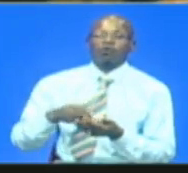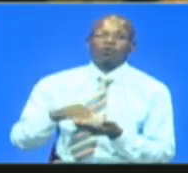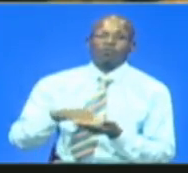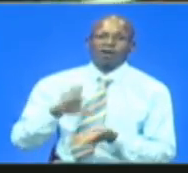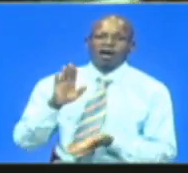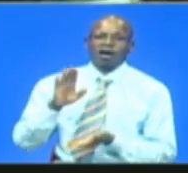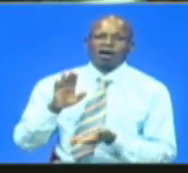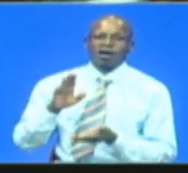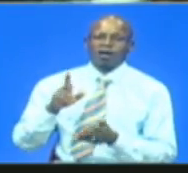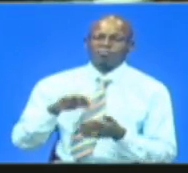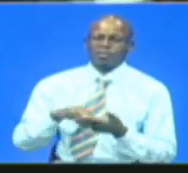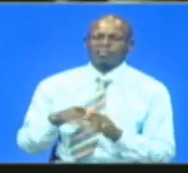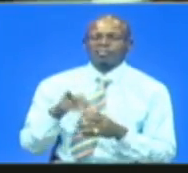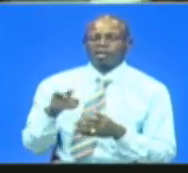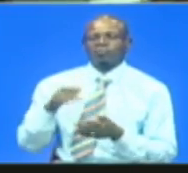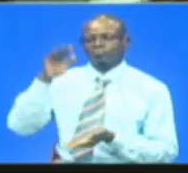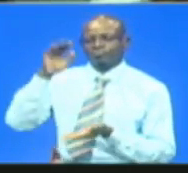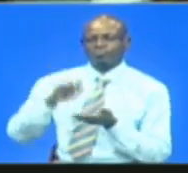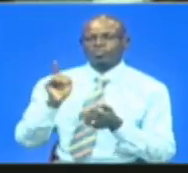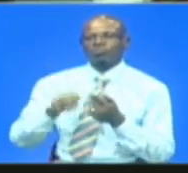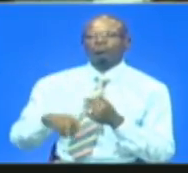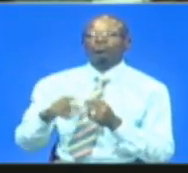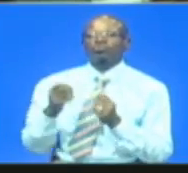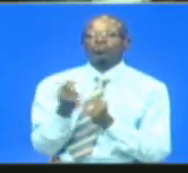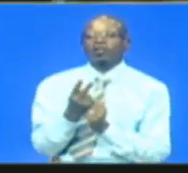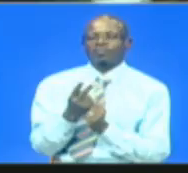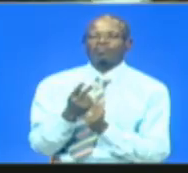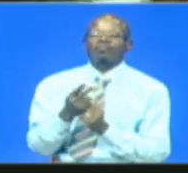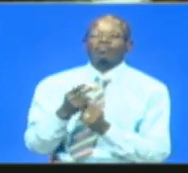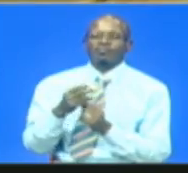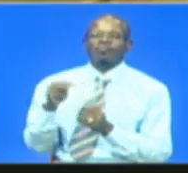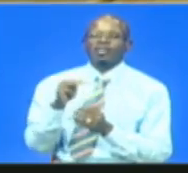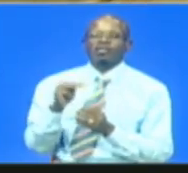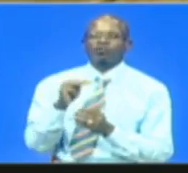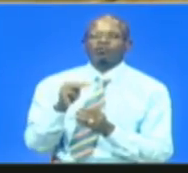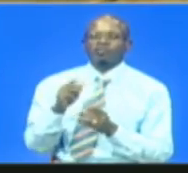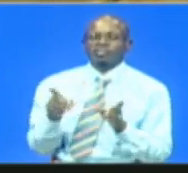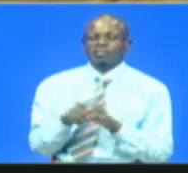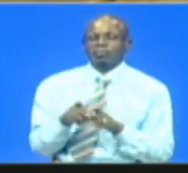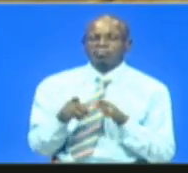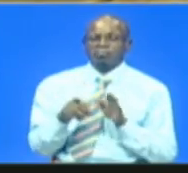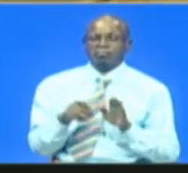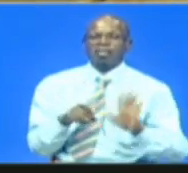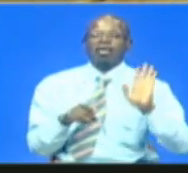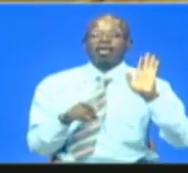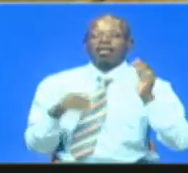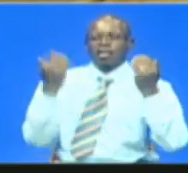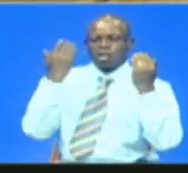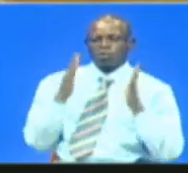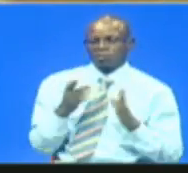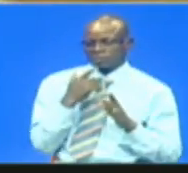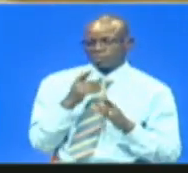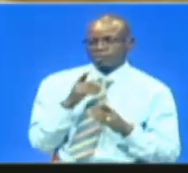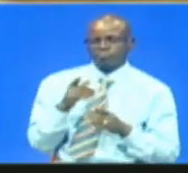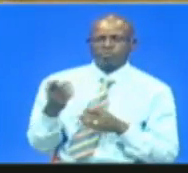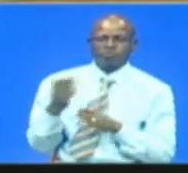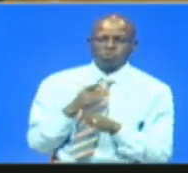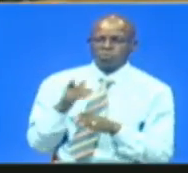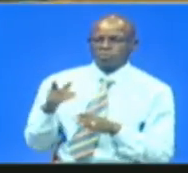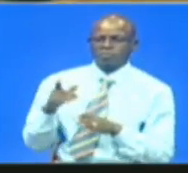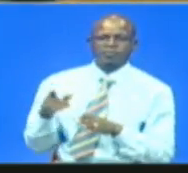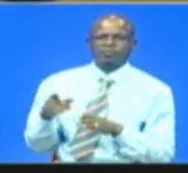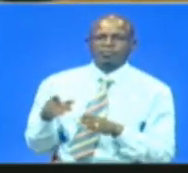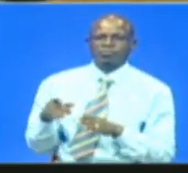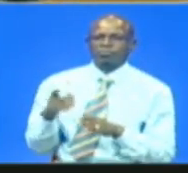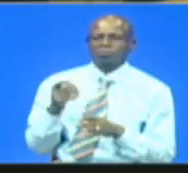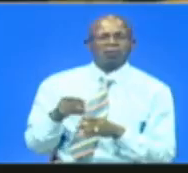bond. Suzuri's lawyers argued that the early terms were unjust and unconstitutional. The High Court, however, only reviewed the bail and bond